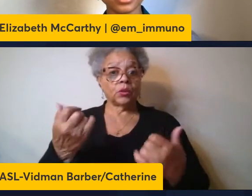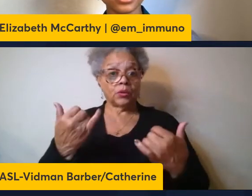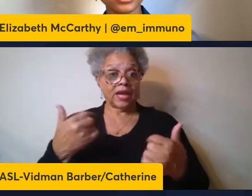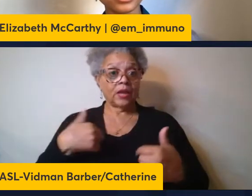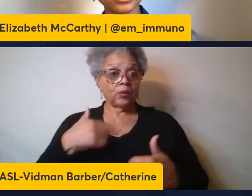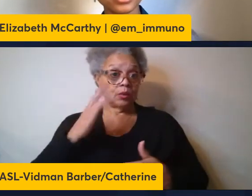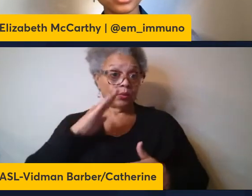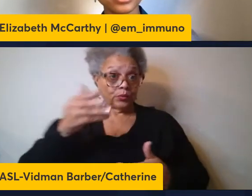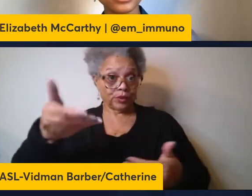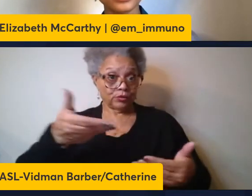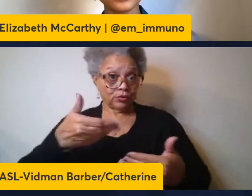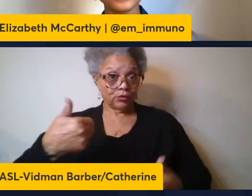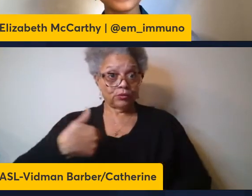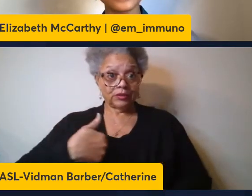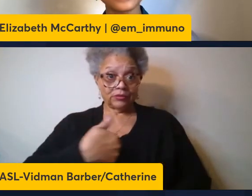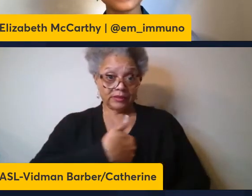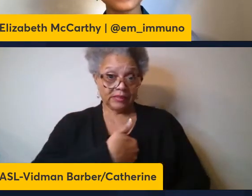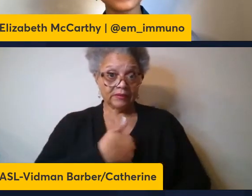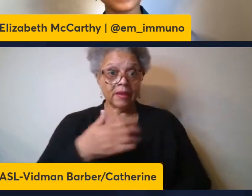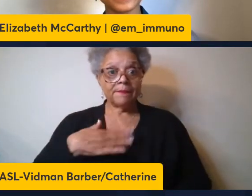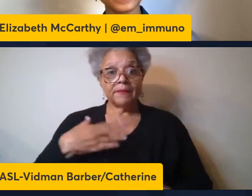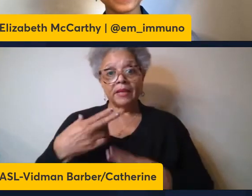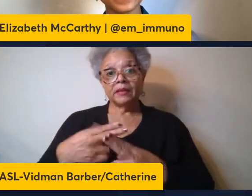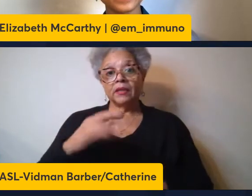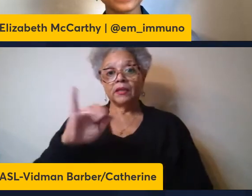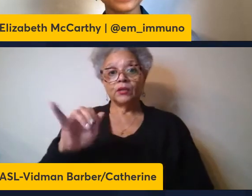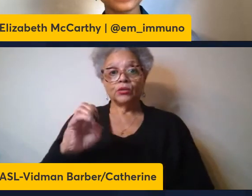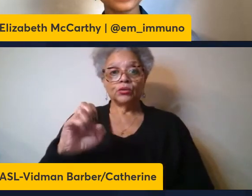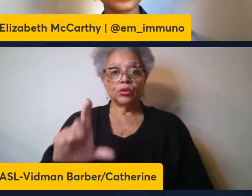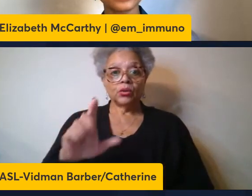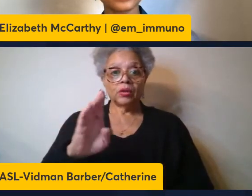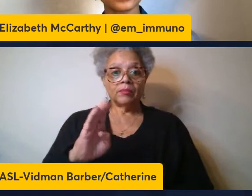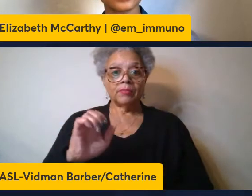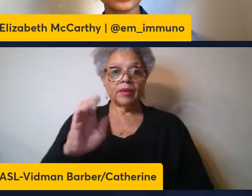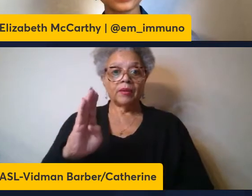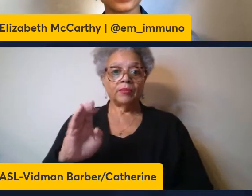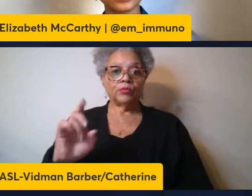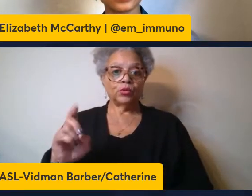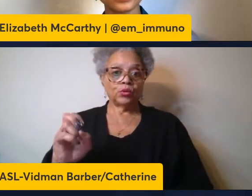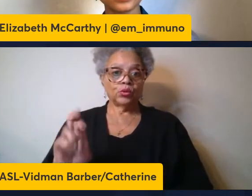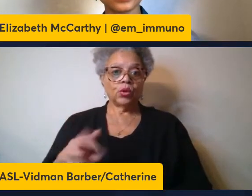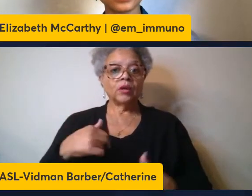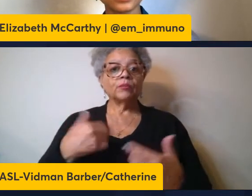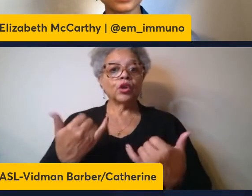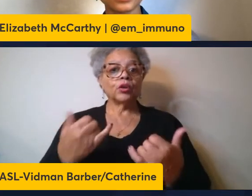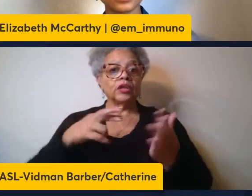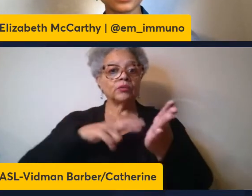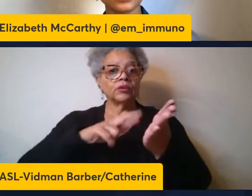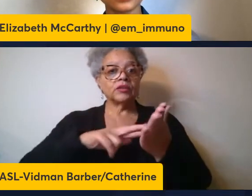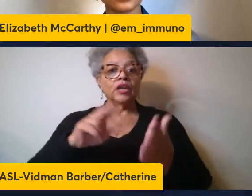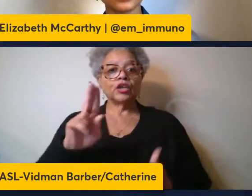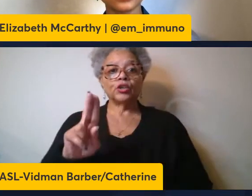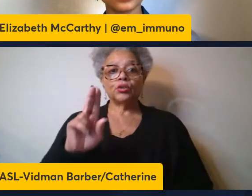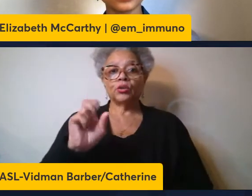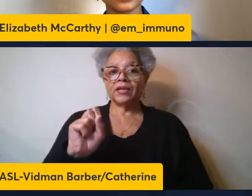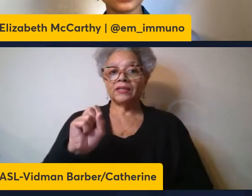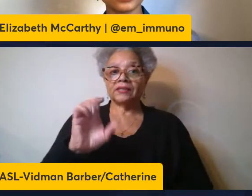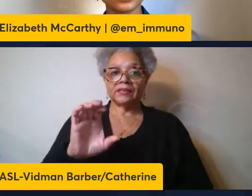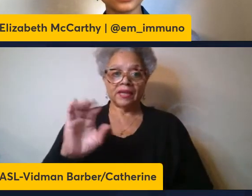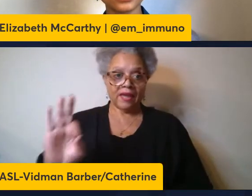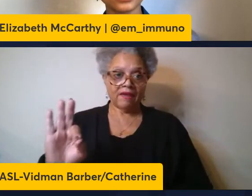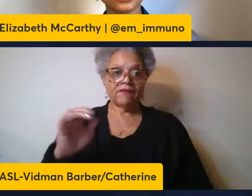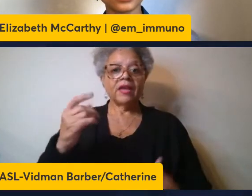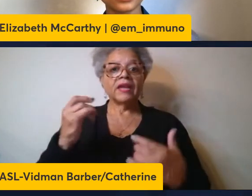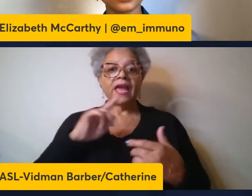going to introduce ourselves. I'm Joel Babdor. I'm currently a postdoctoral researcher at UCSF, and I'm